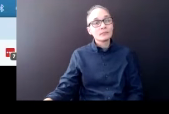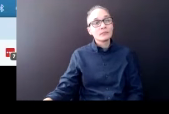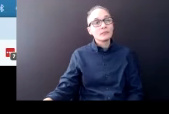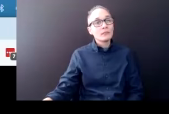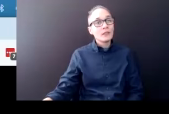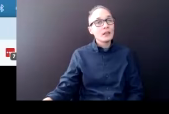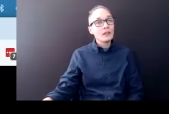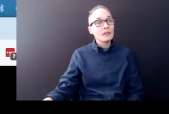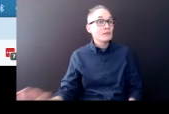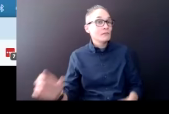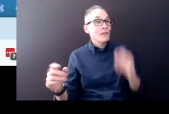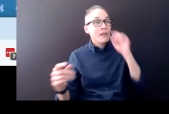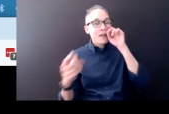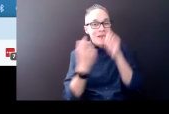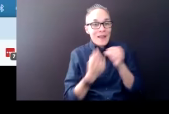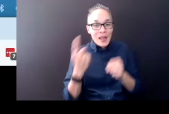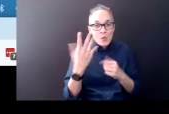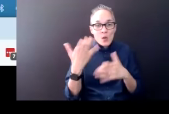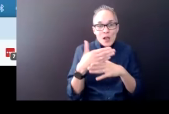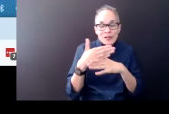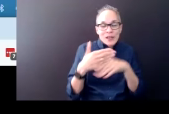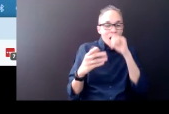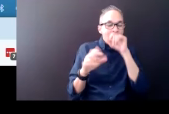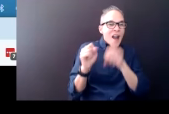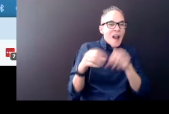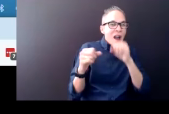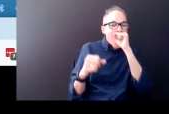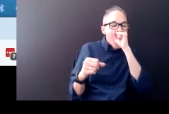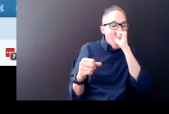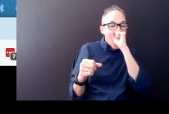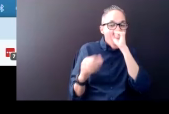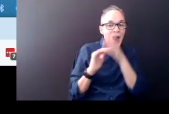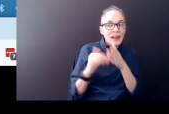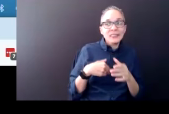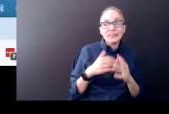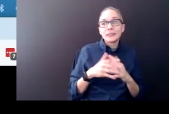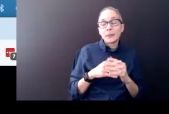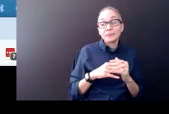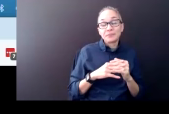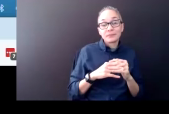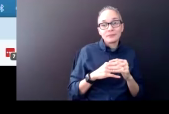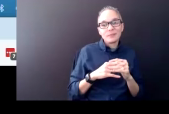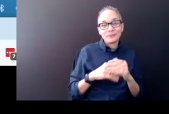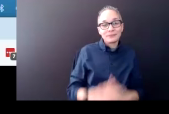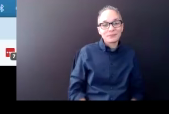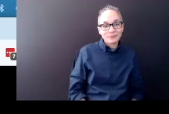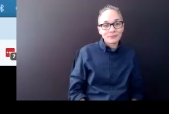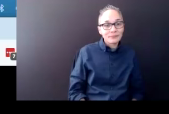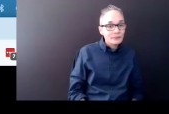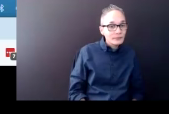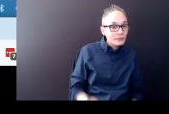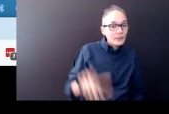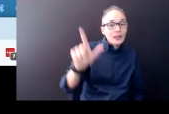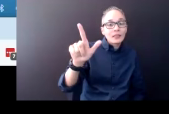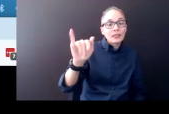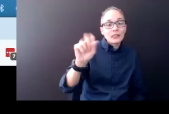Anything you guys want to say while we're waiting for some post presentation content to come in? Oh, we have